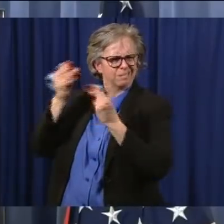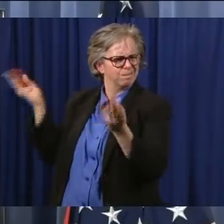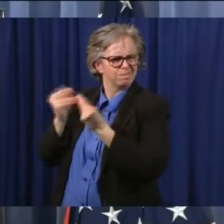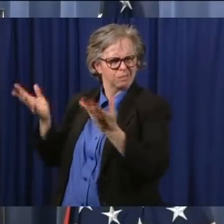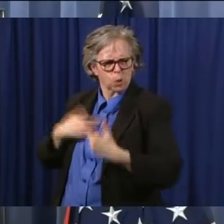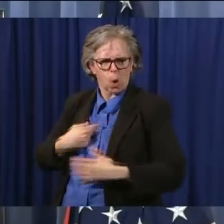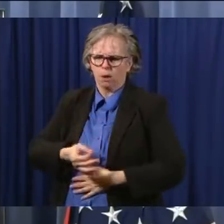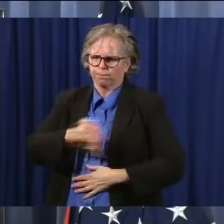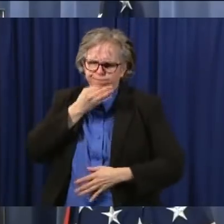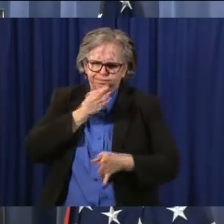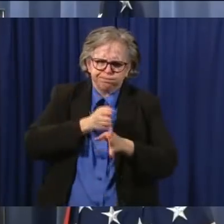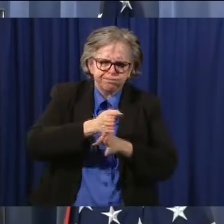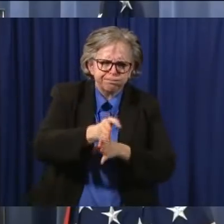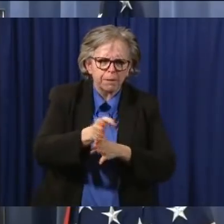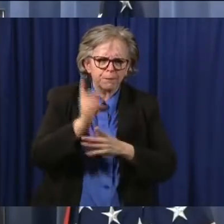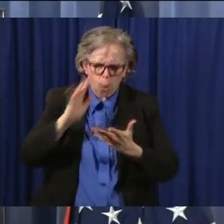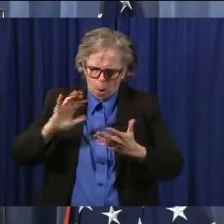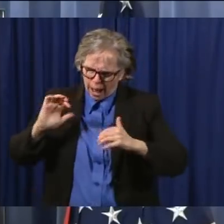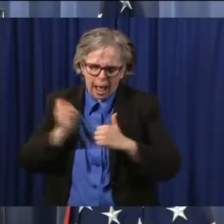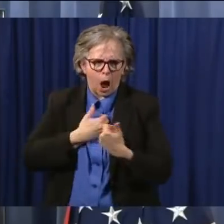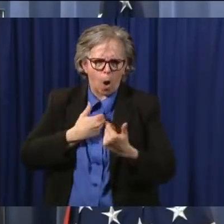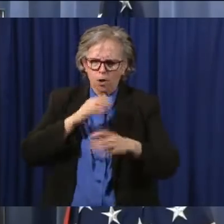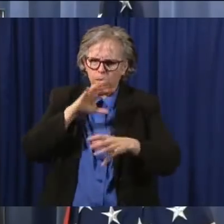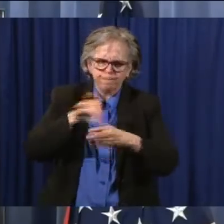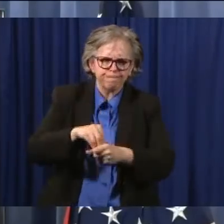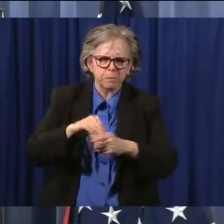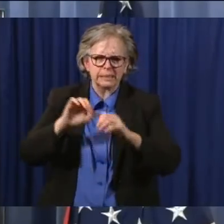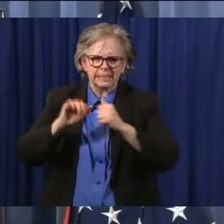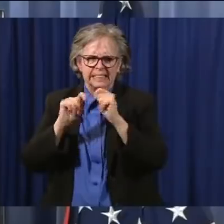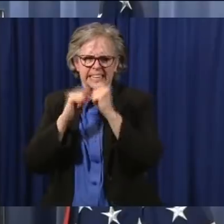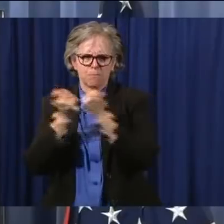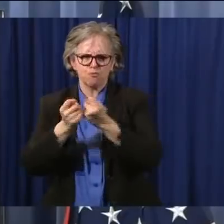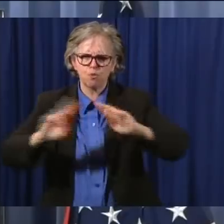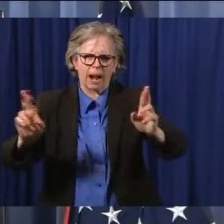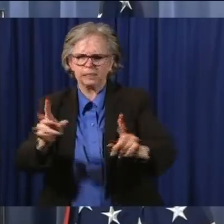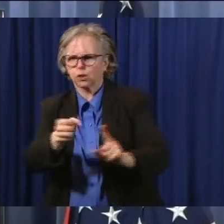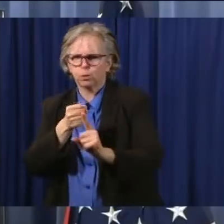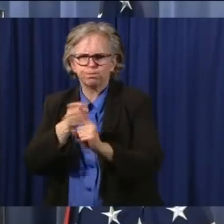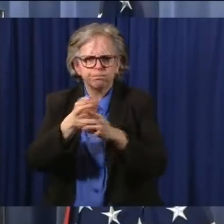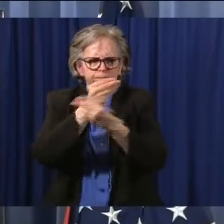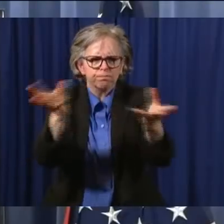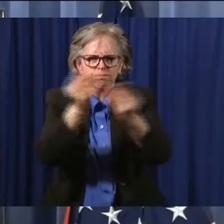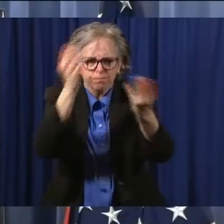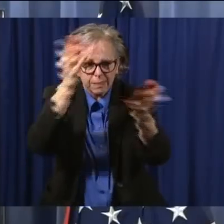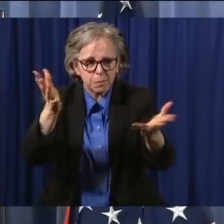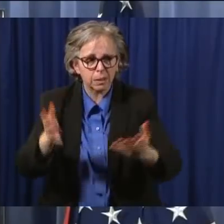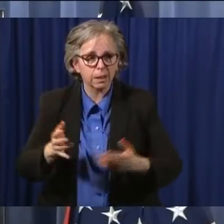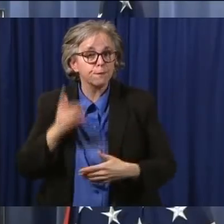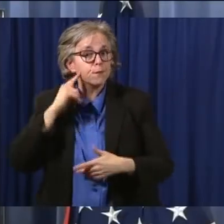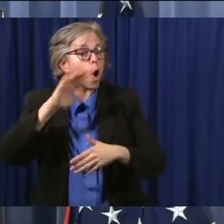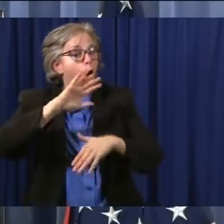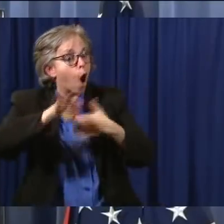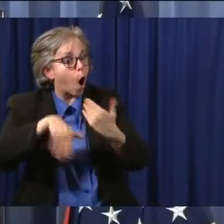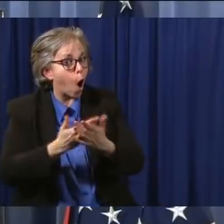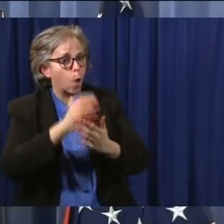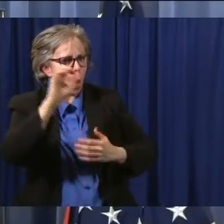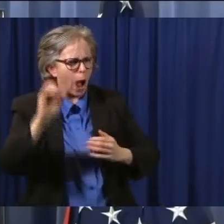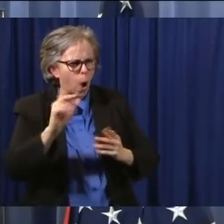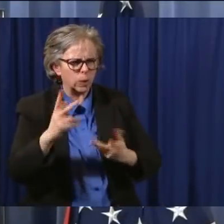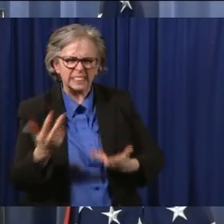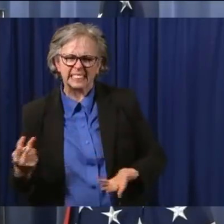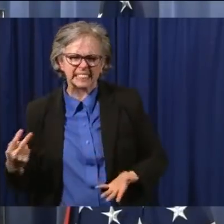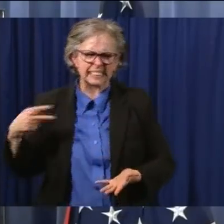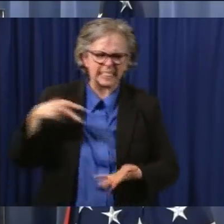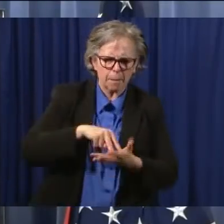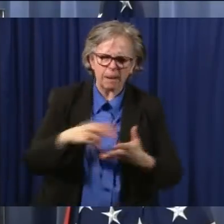ring to join a team that was really ready to make some impact. It's for all of Ohio to step up and step in. We need